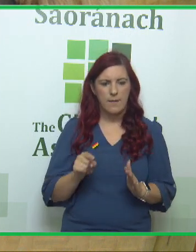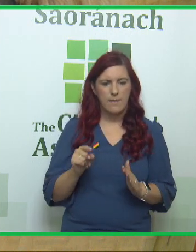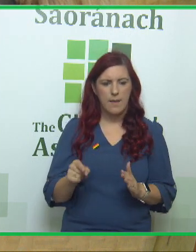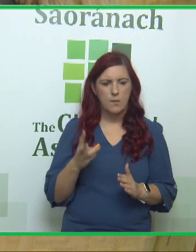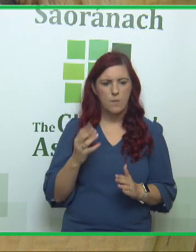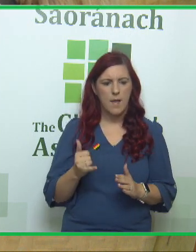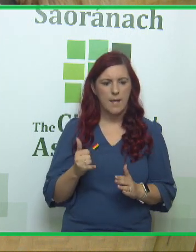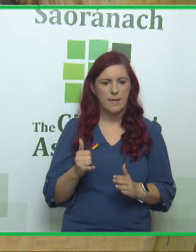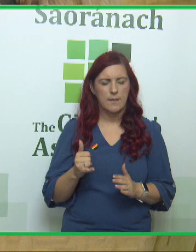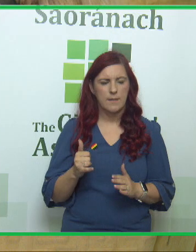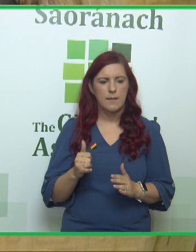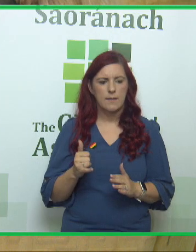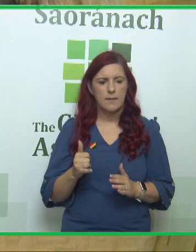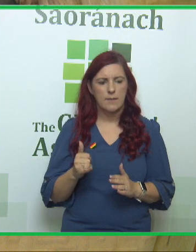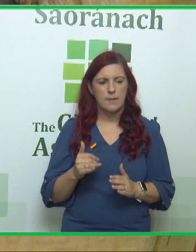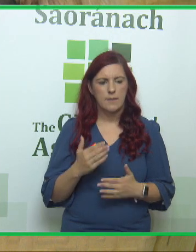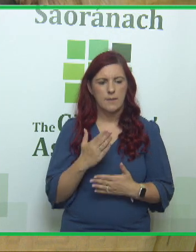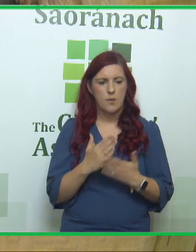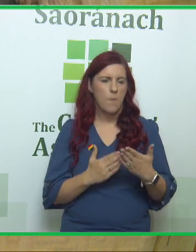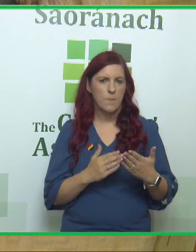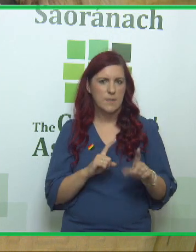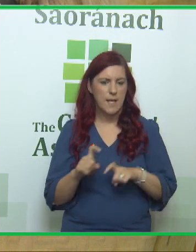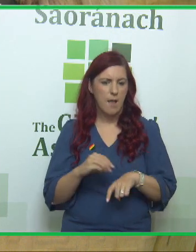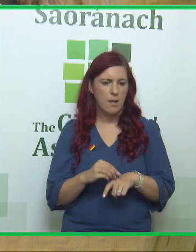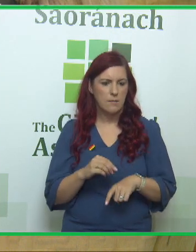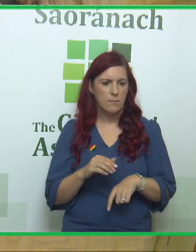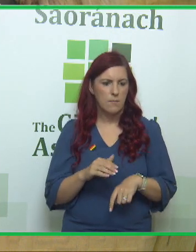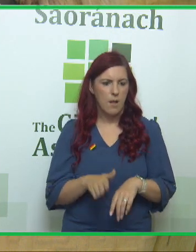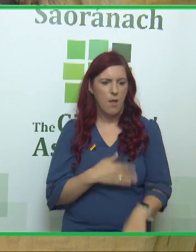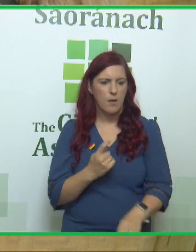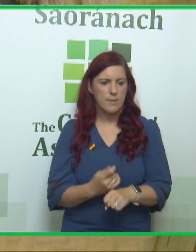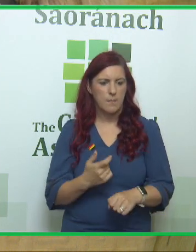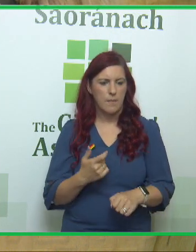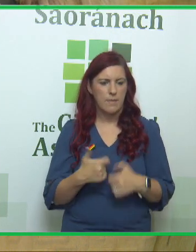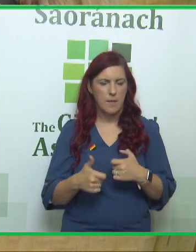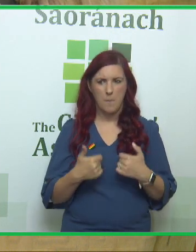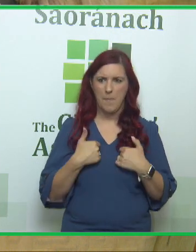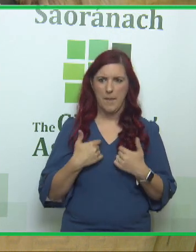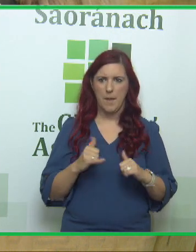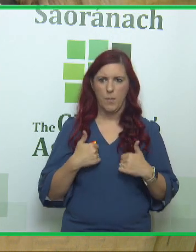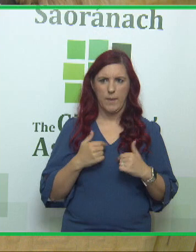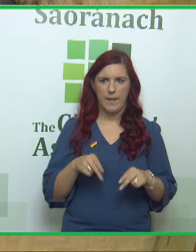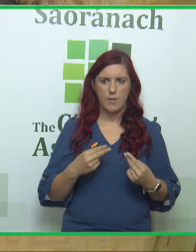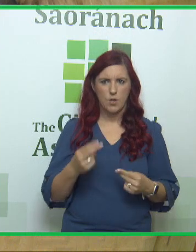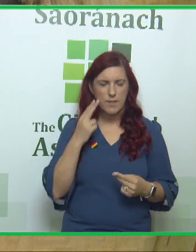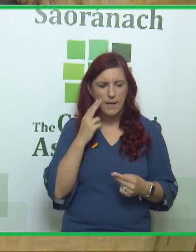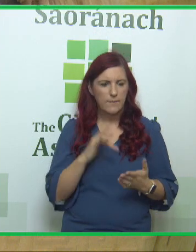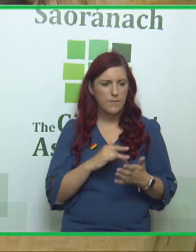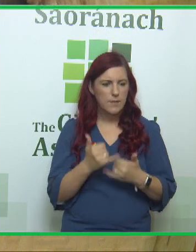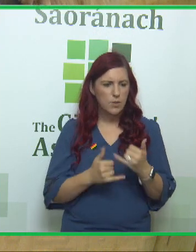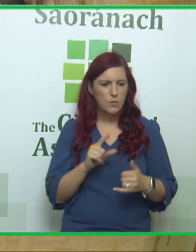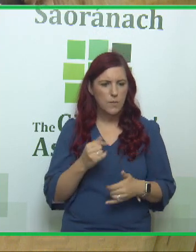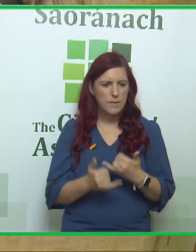why some stay on it longer than than we can maybe understand. 15 years, 20 years,